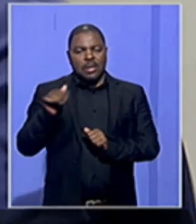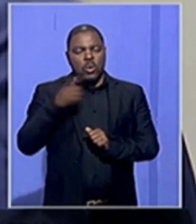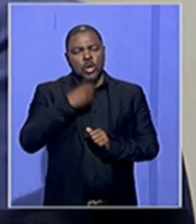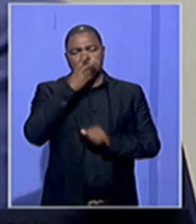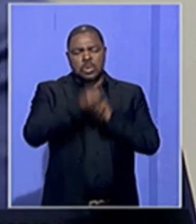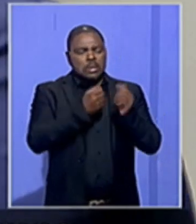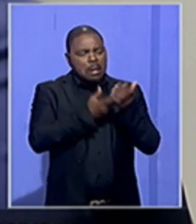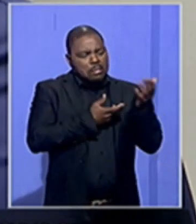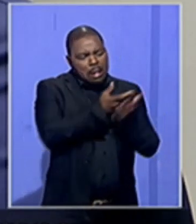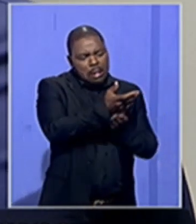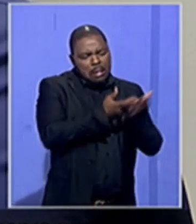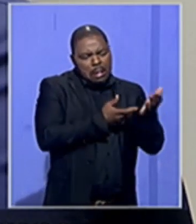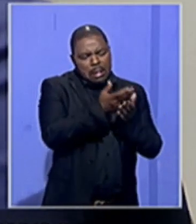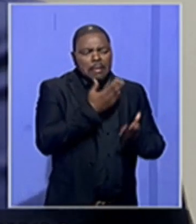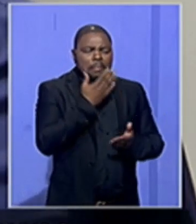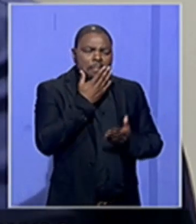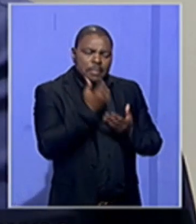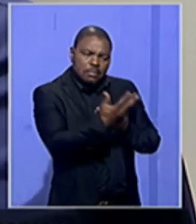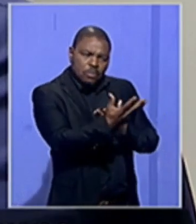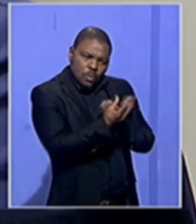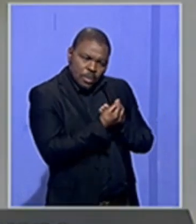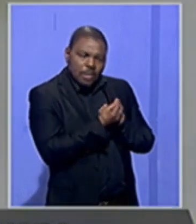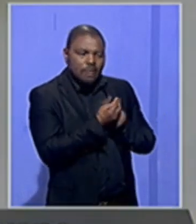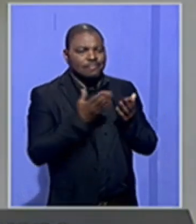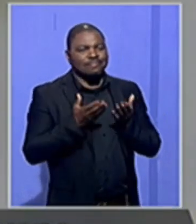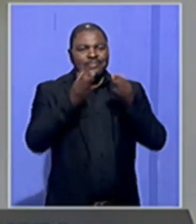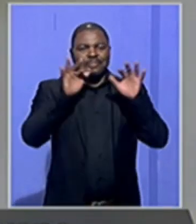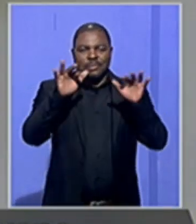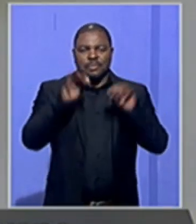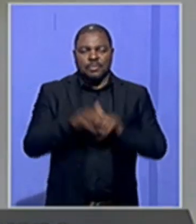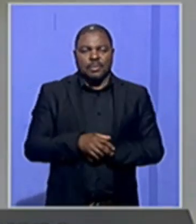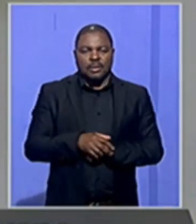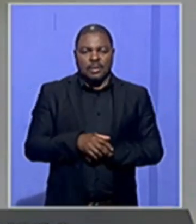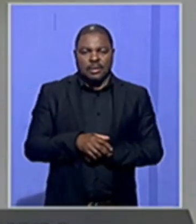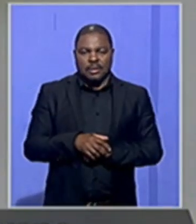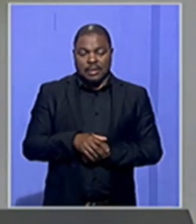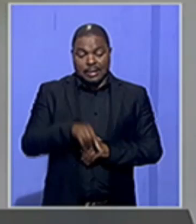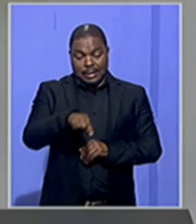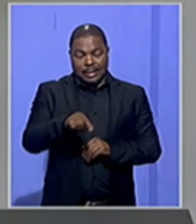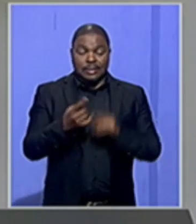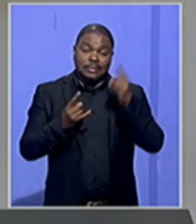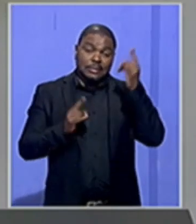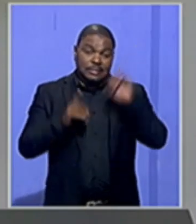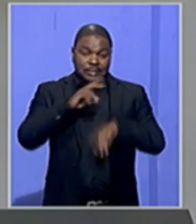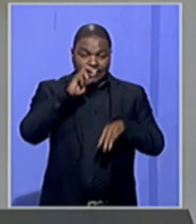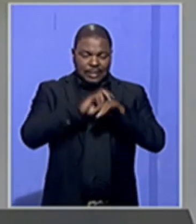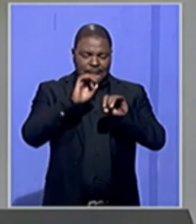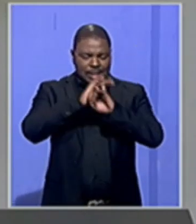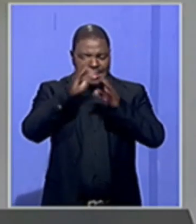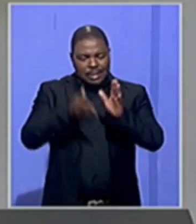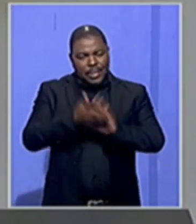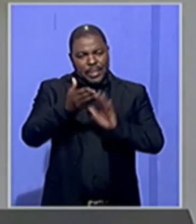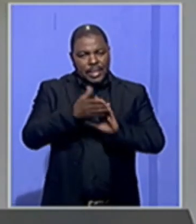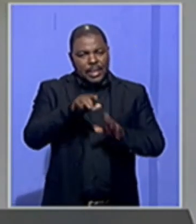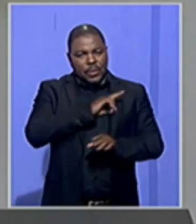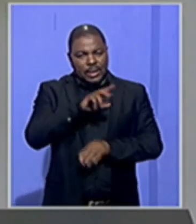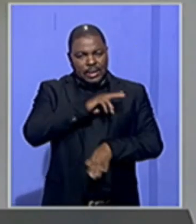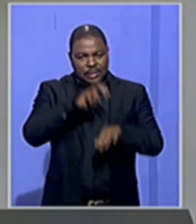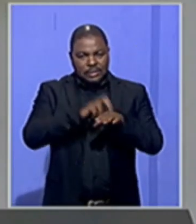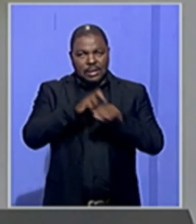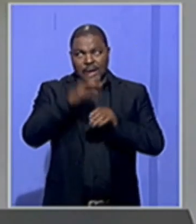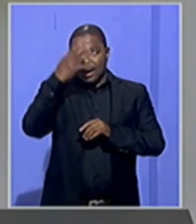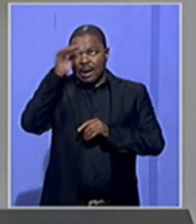say come over this side so that we serve the people. The city needs a very clear way forward. It needs a strong intergovernmental relations